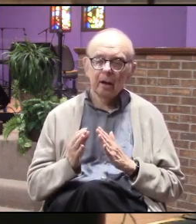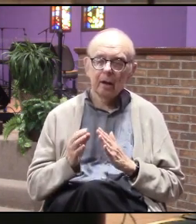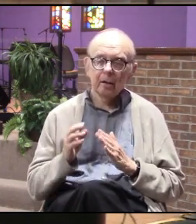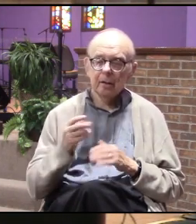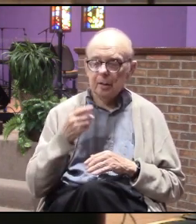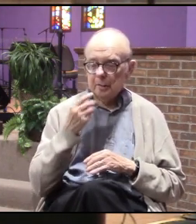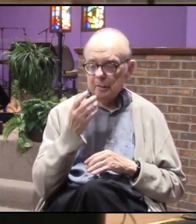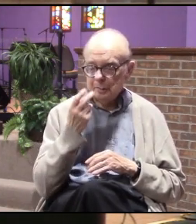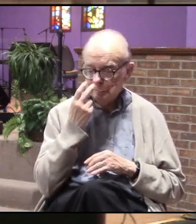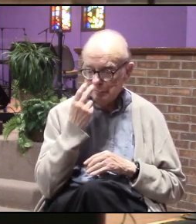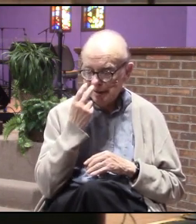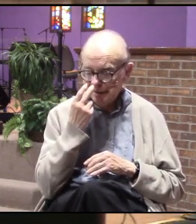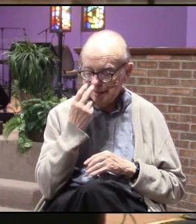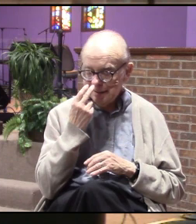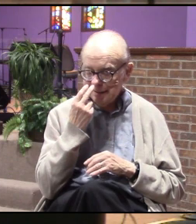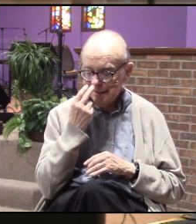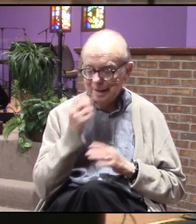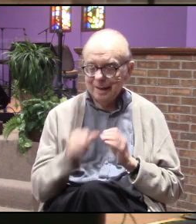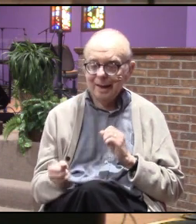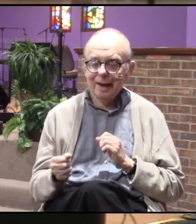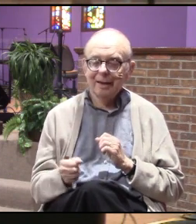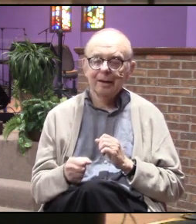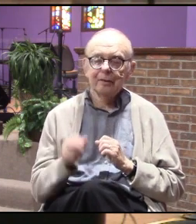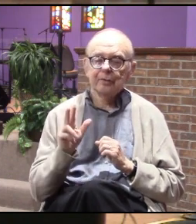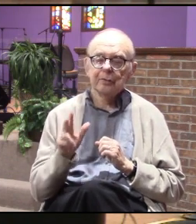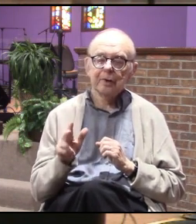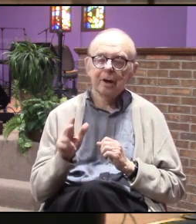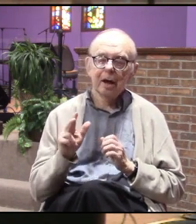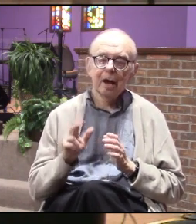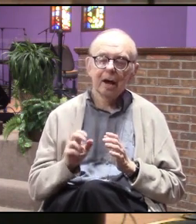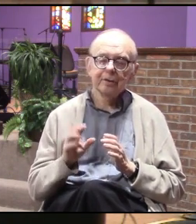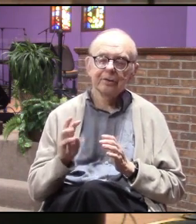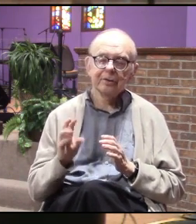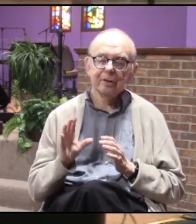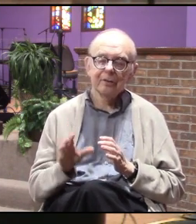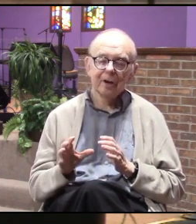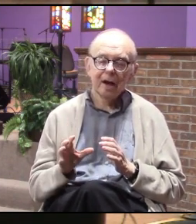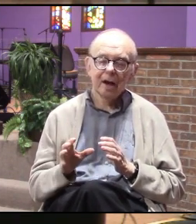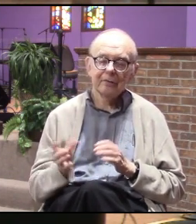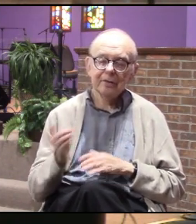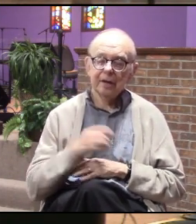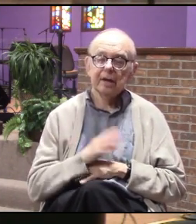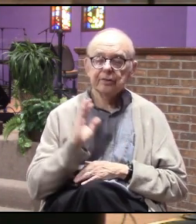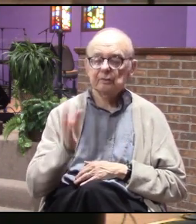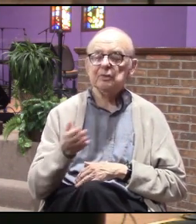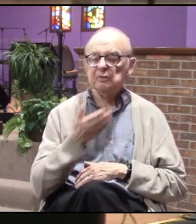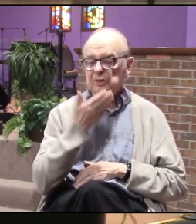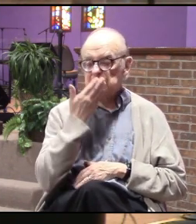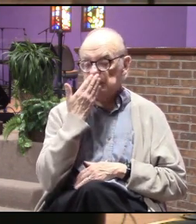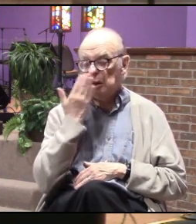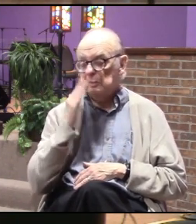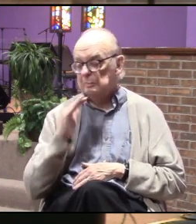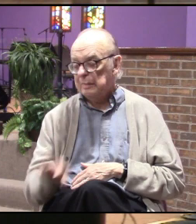peed and pooped for 365 days, it's going to stink.